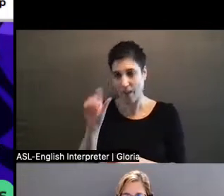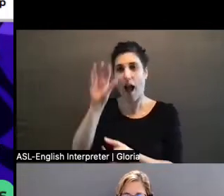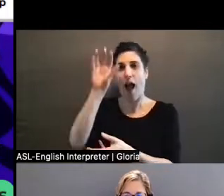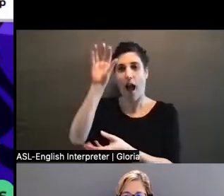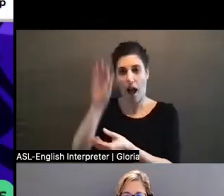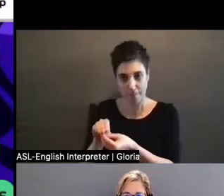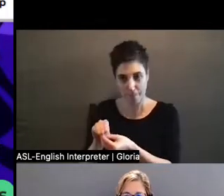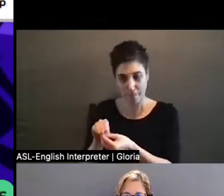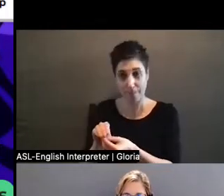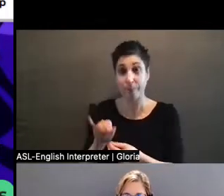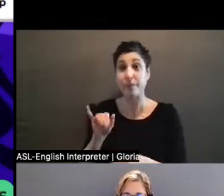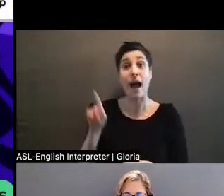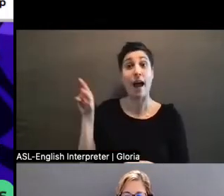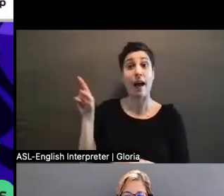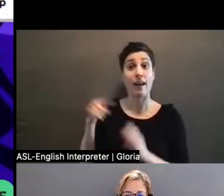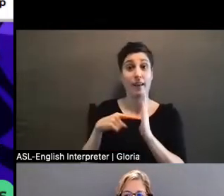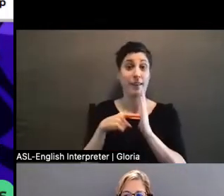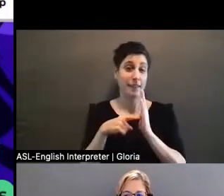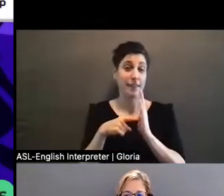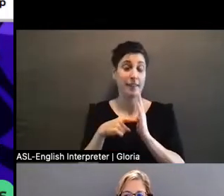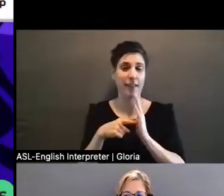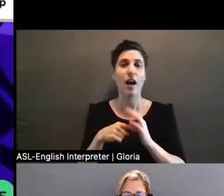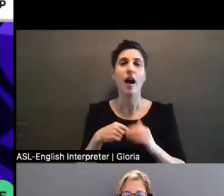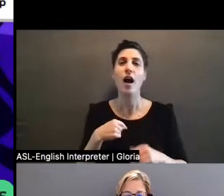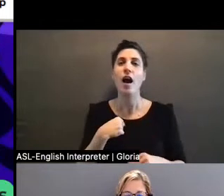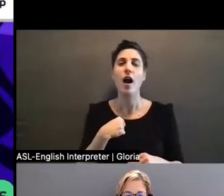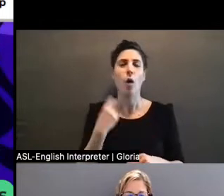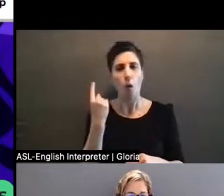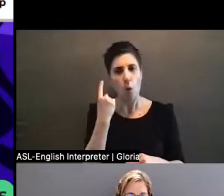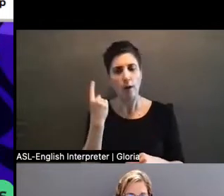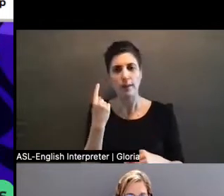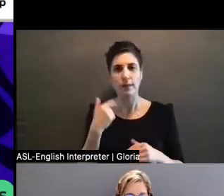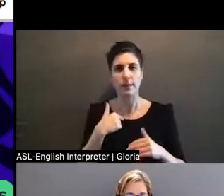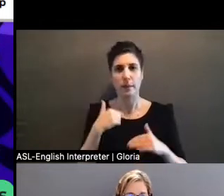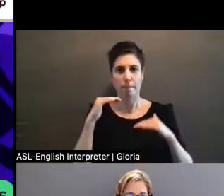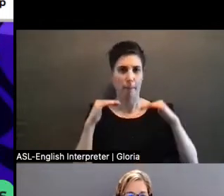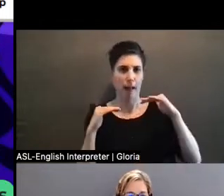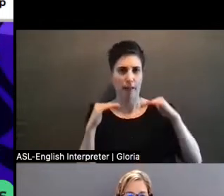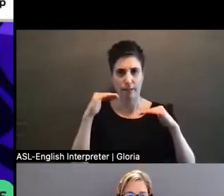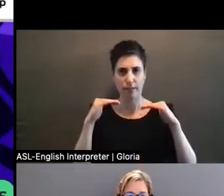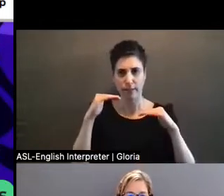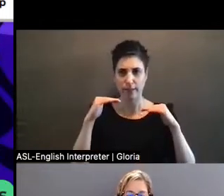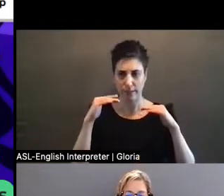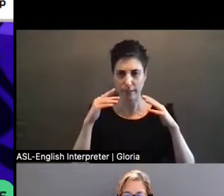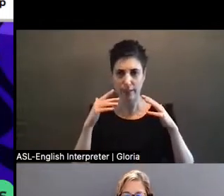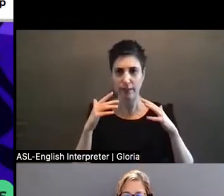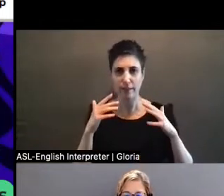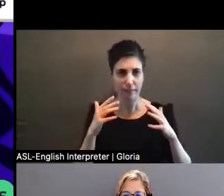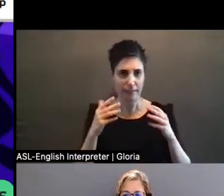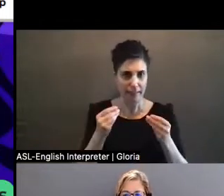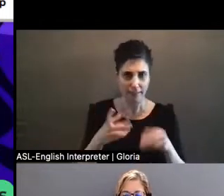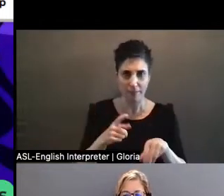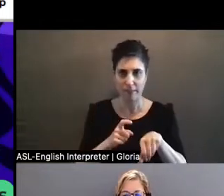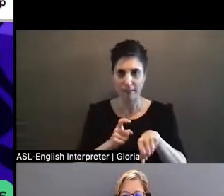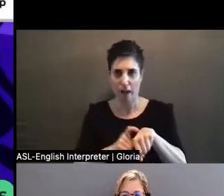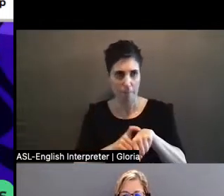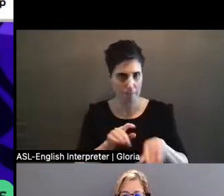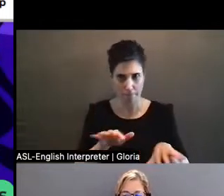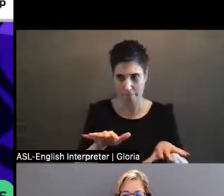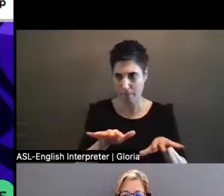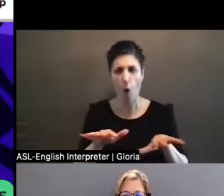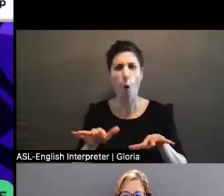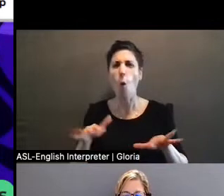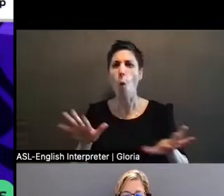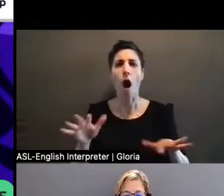with this one, I try to balance it so that everybody has enough time, but there's not